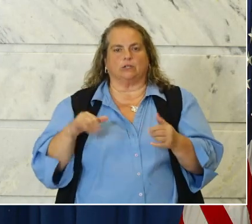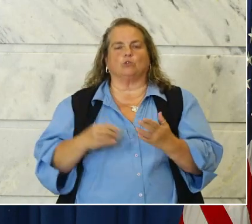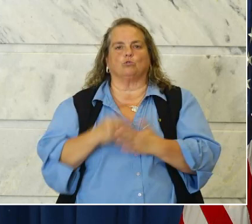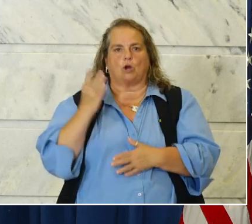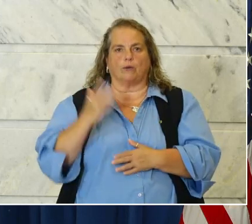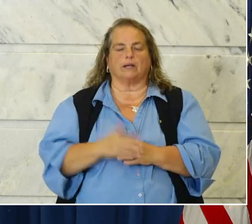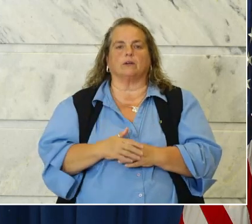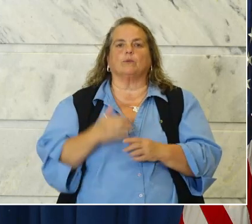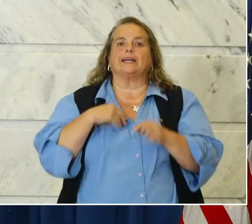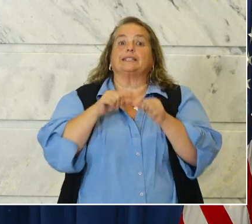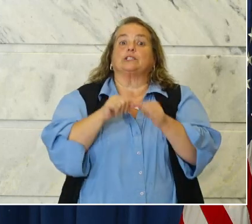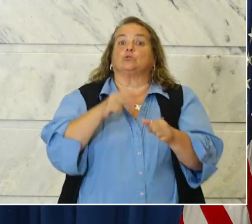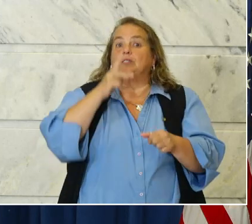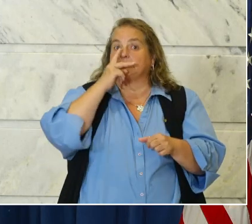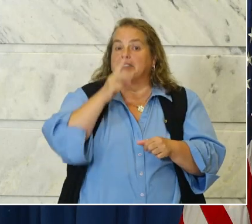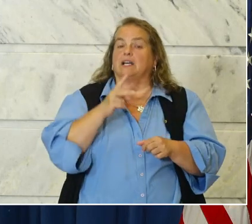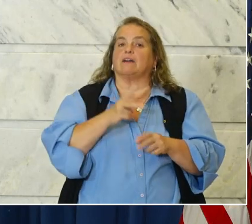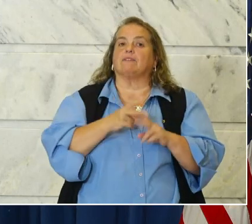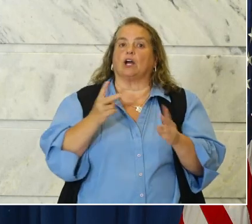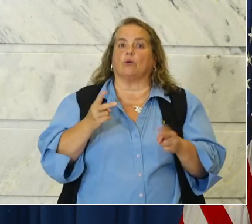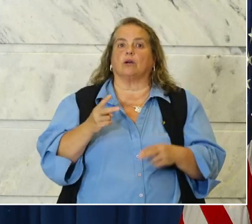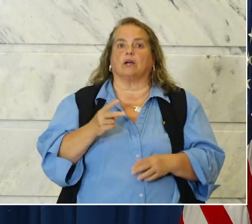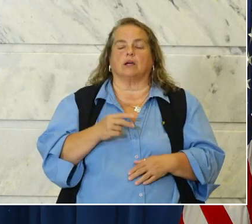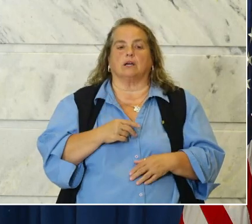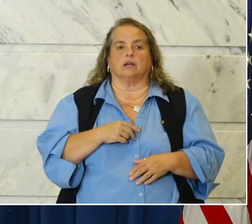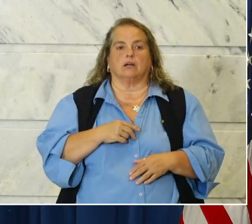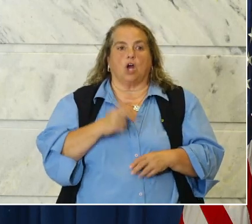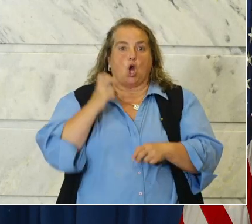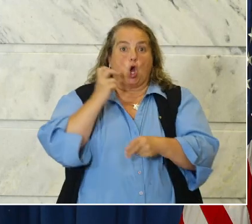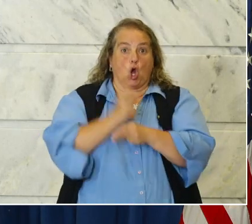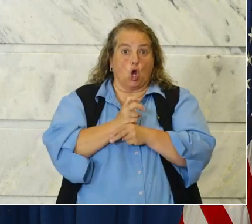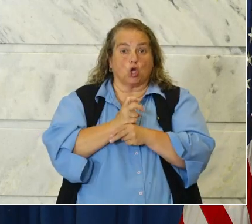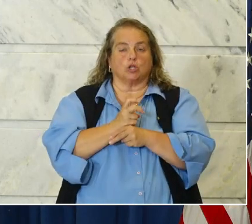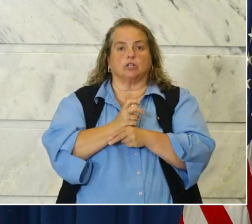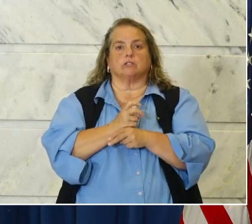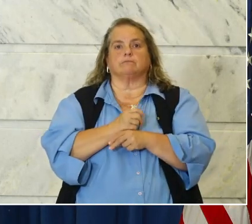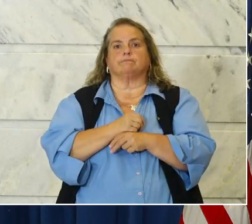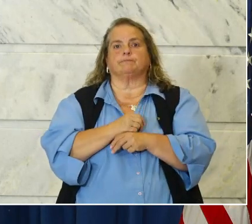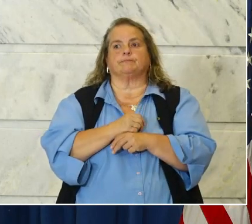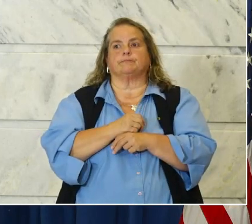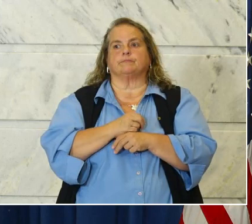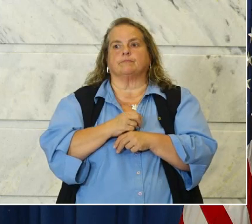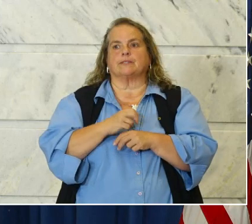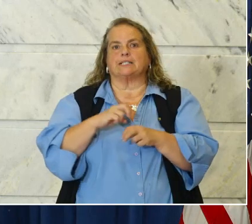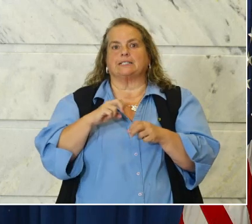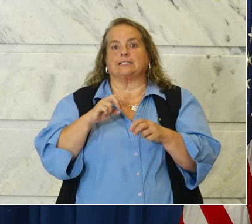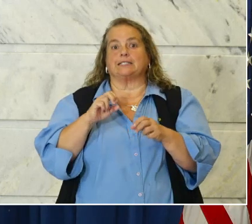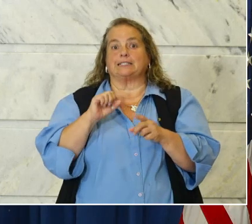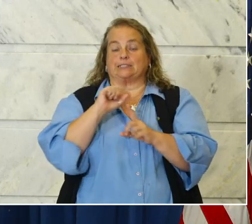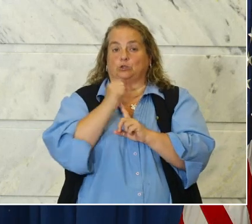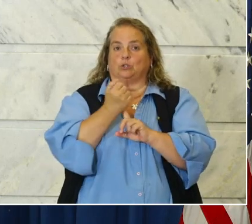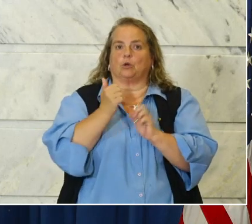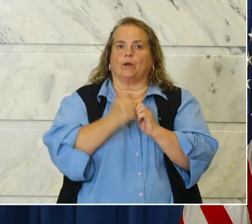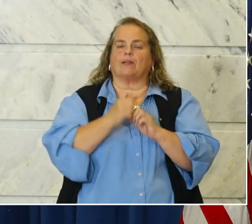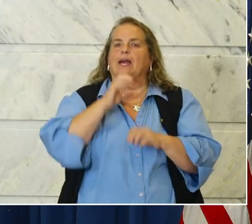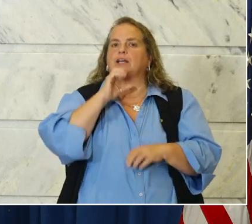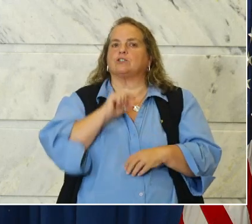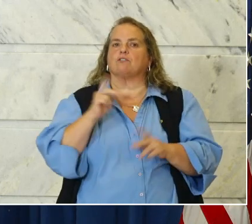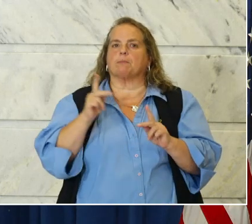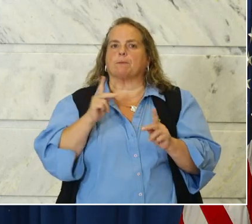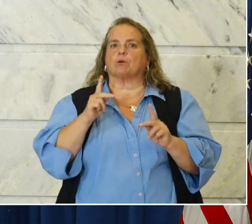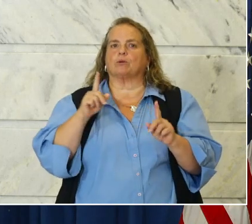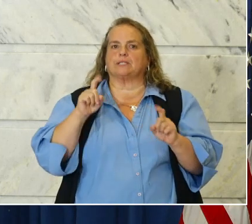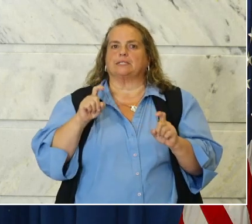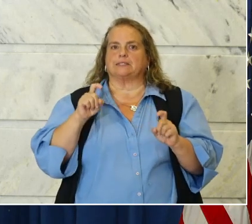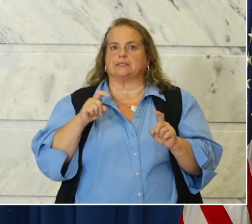Continue to see a real disturbing trend with the age of people testing positive. Today we got 21 kids